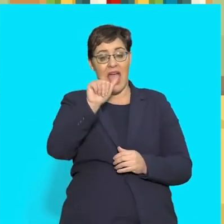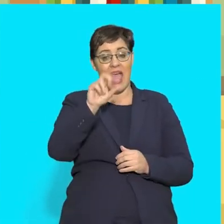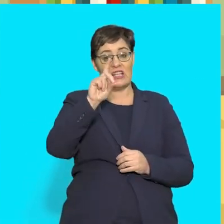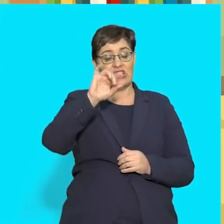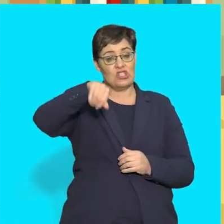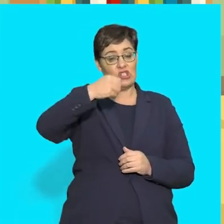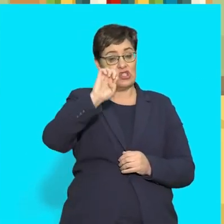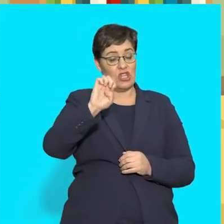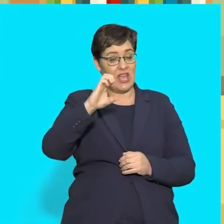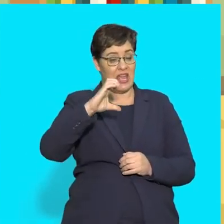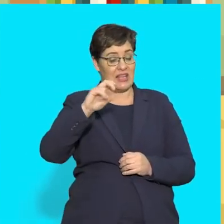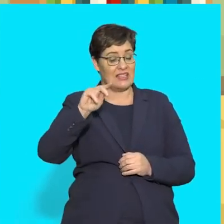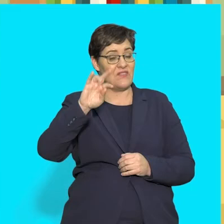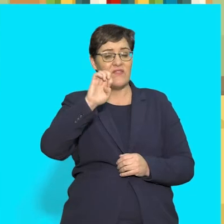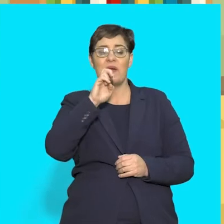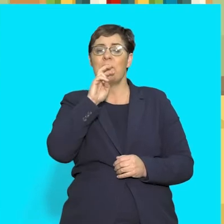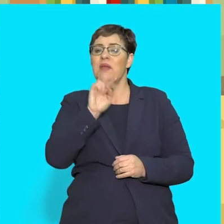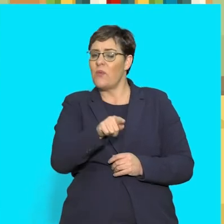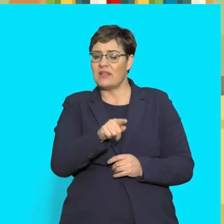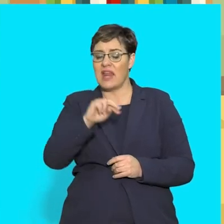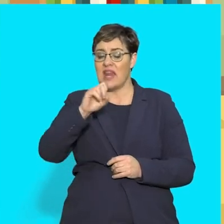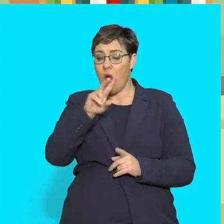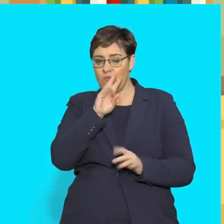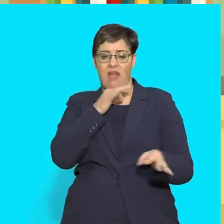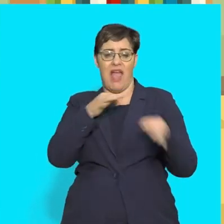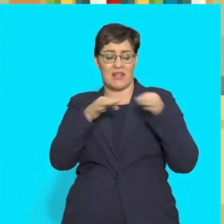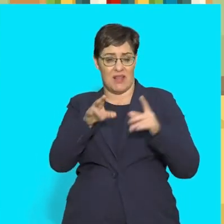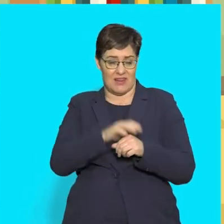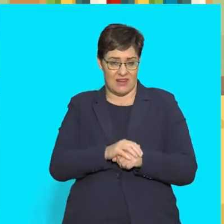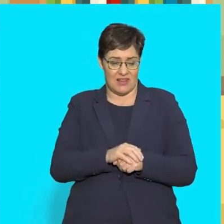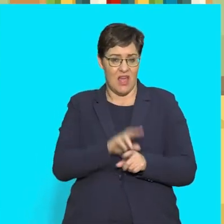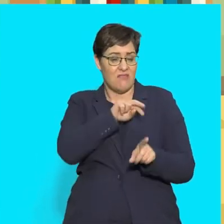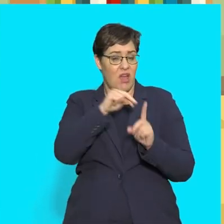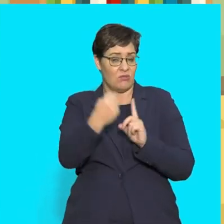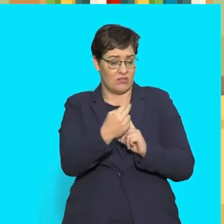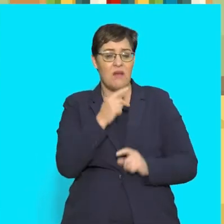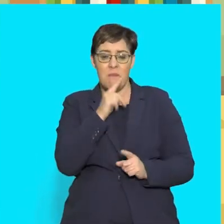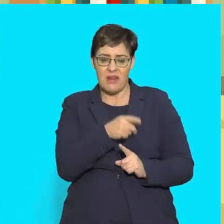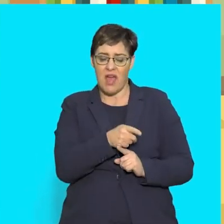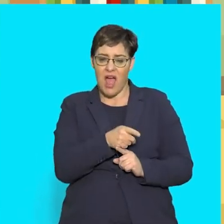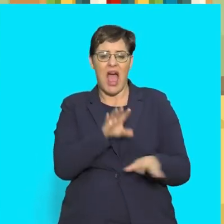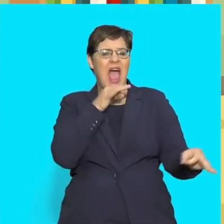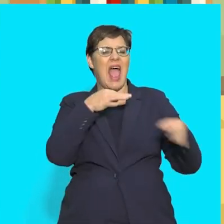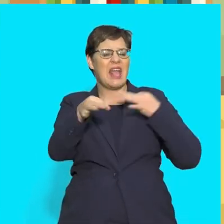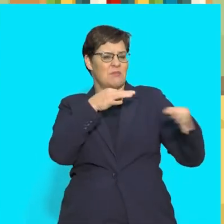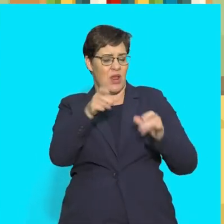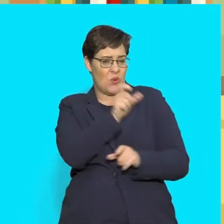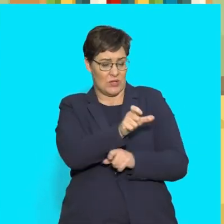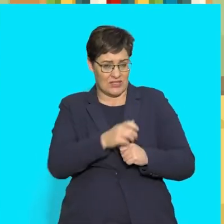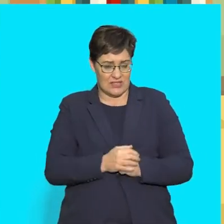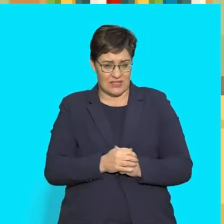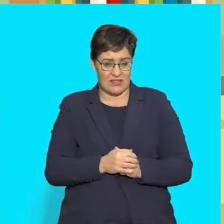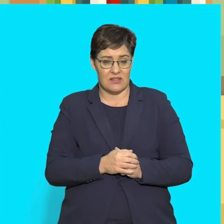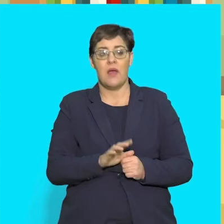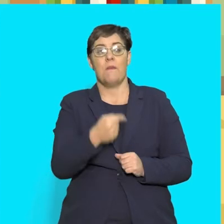Remember, an adjective is a word that describes the noun. It is sometimes called a describing word. Listen